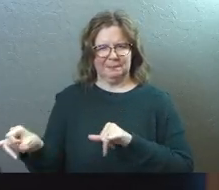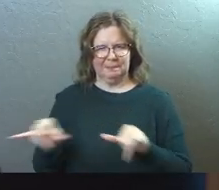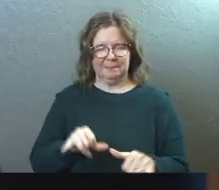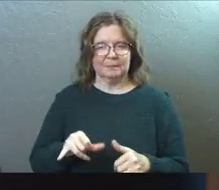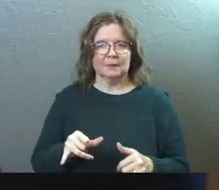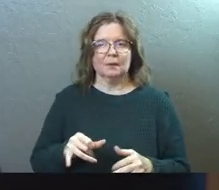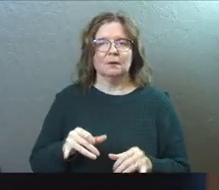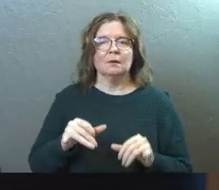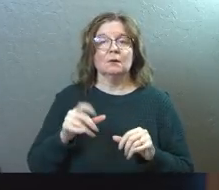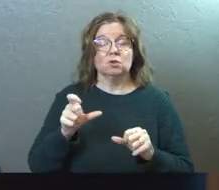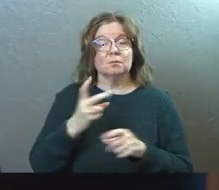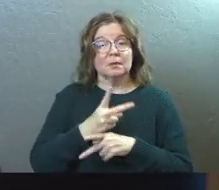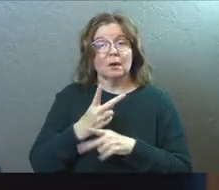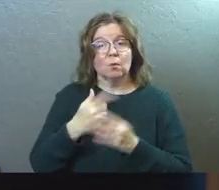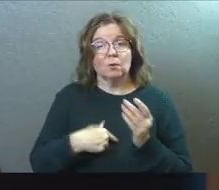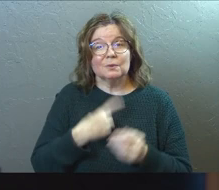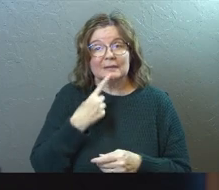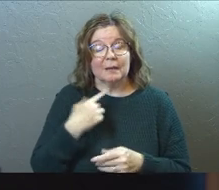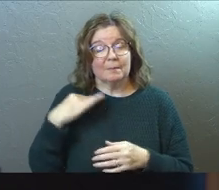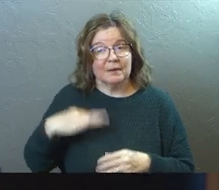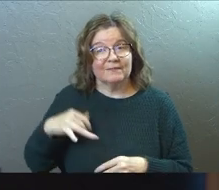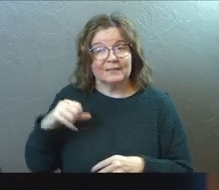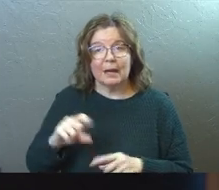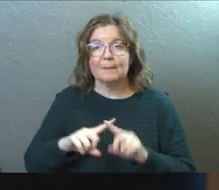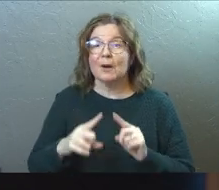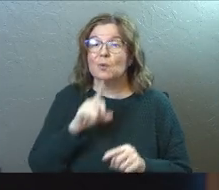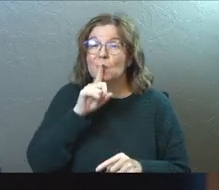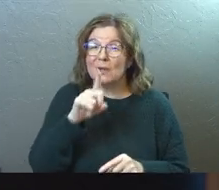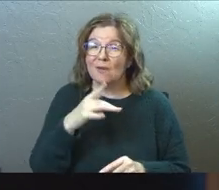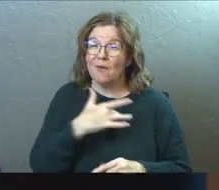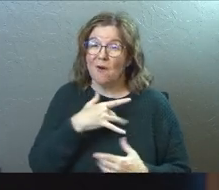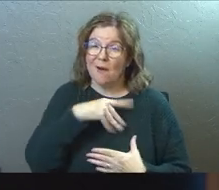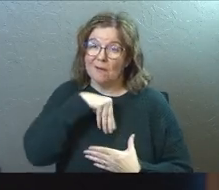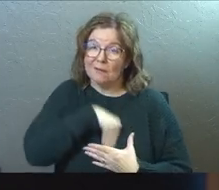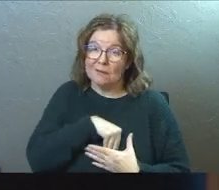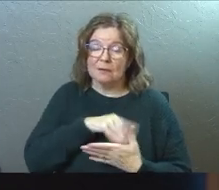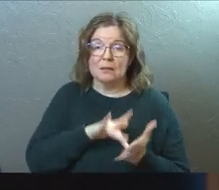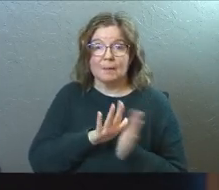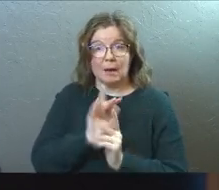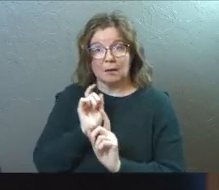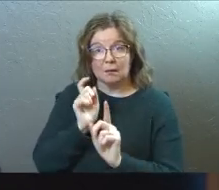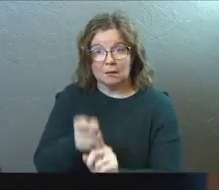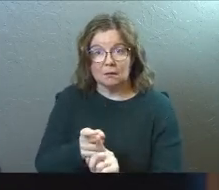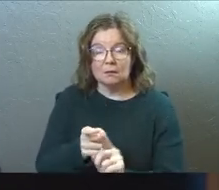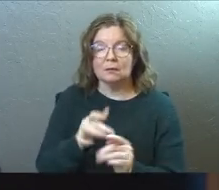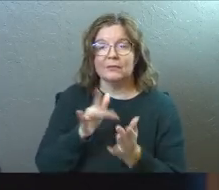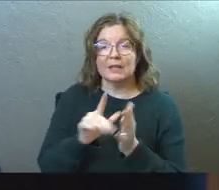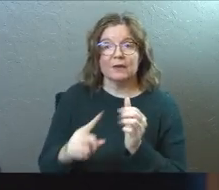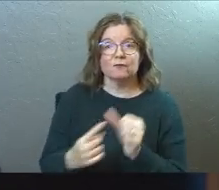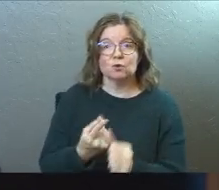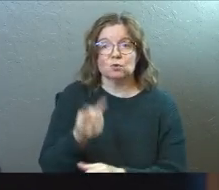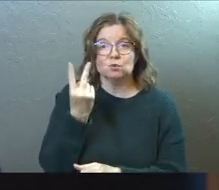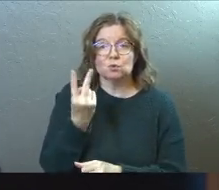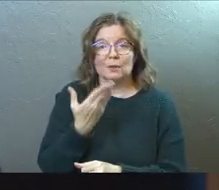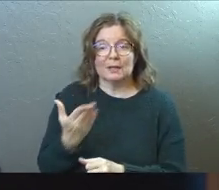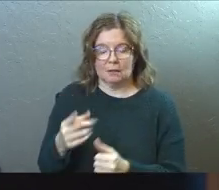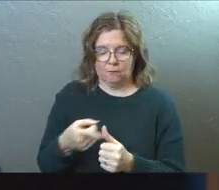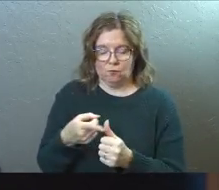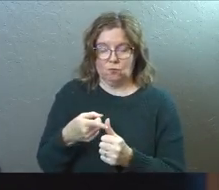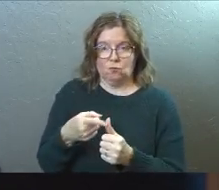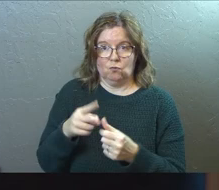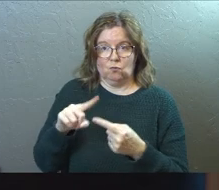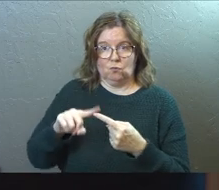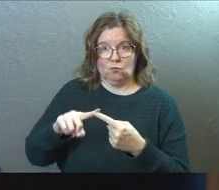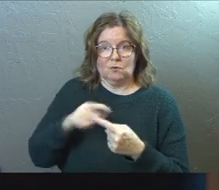say, because there's a lot of benefit to that. But the real heart that the Bible will give you is these first two things. Number